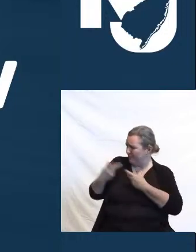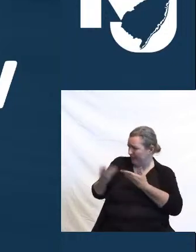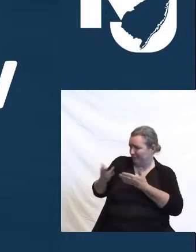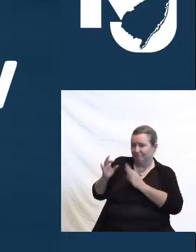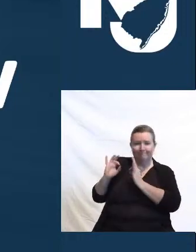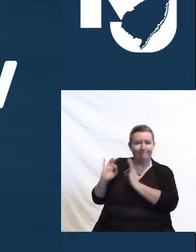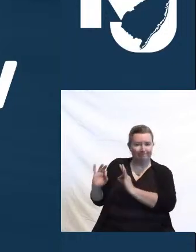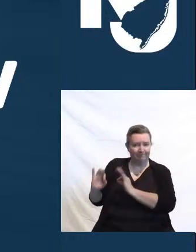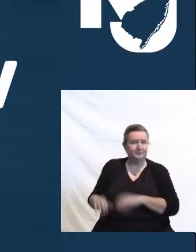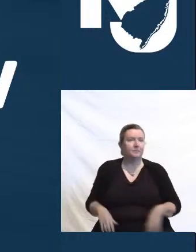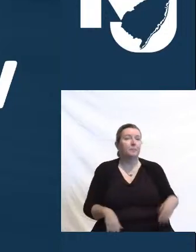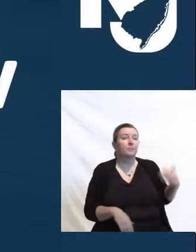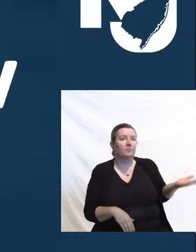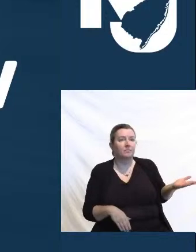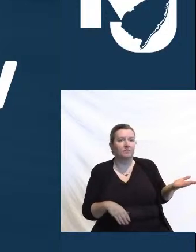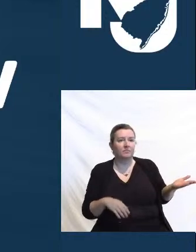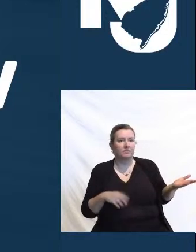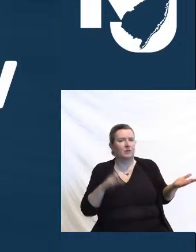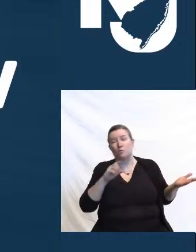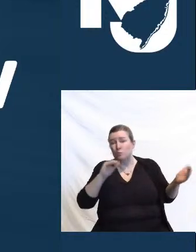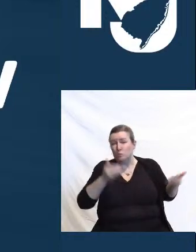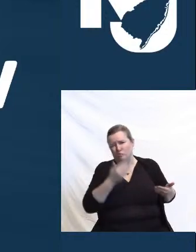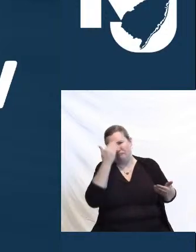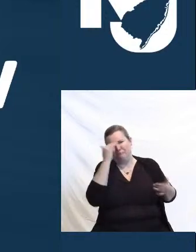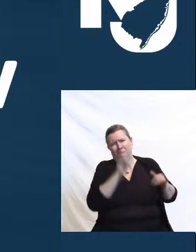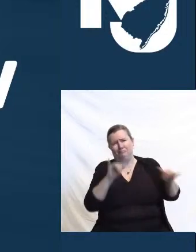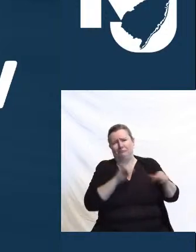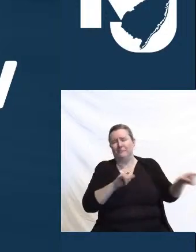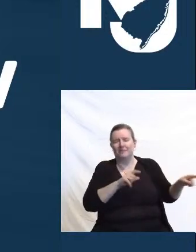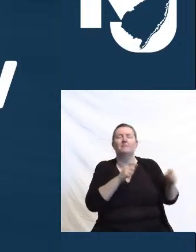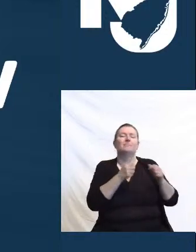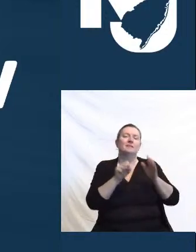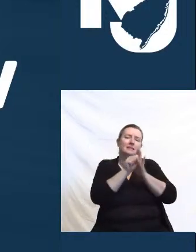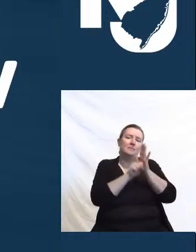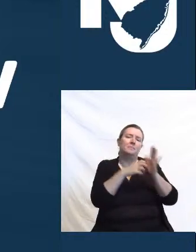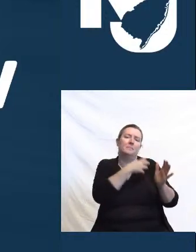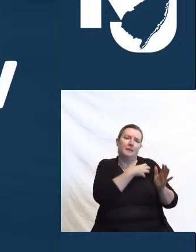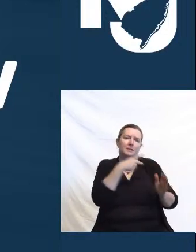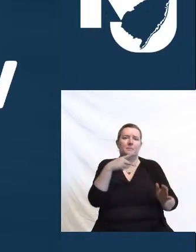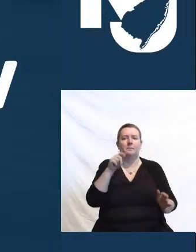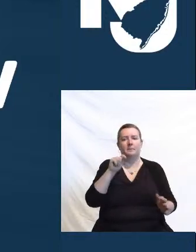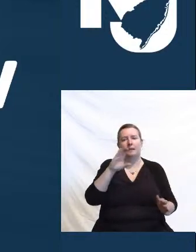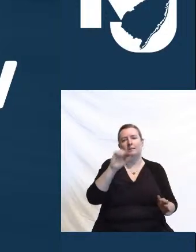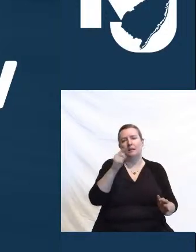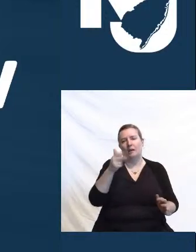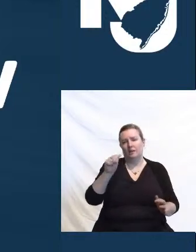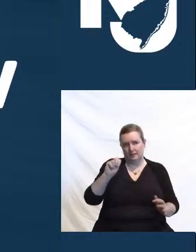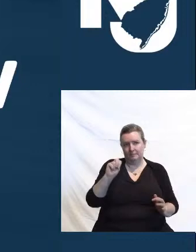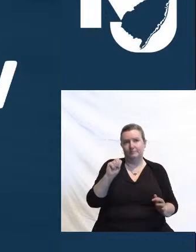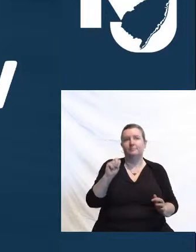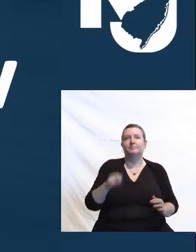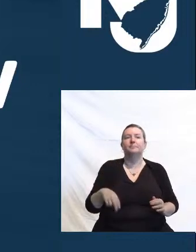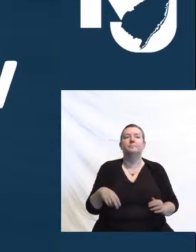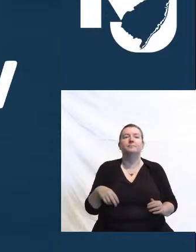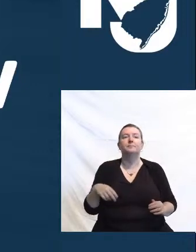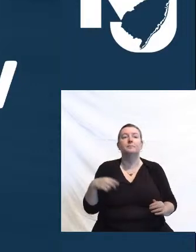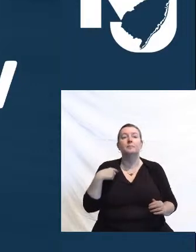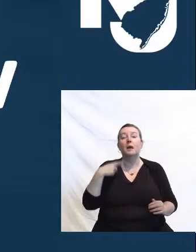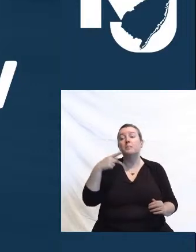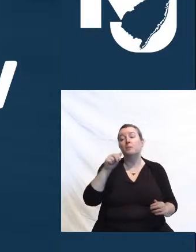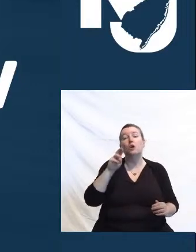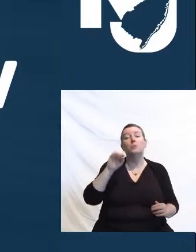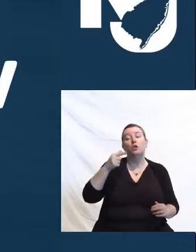who needs no introduction, the Superintendent of the State Police, Colonel Pat Callahan. We have Chief Counsel Paramount Garg. Alex Altman is with us in a